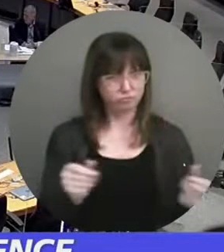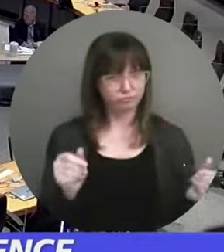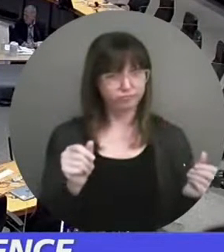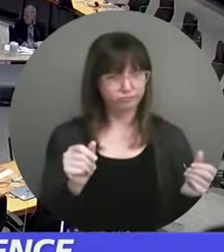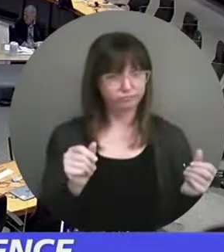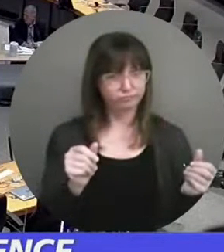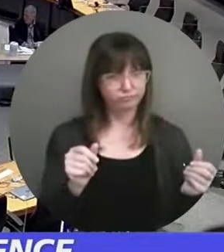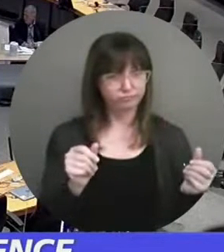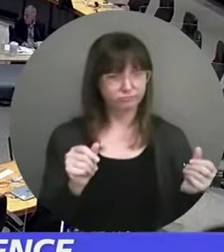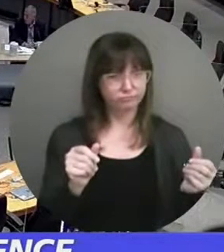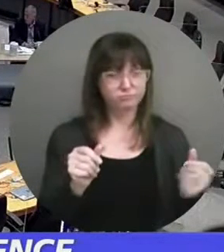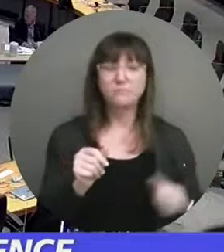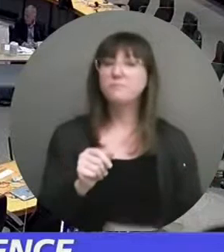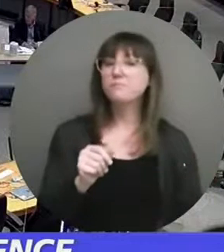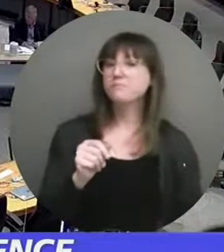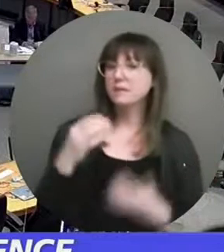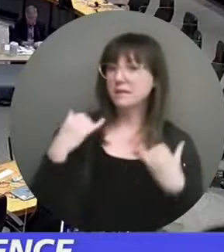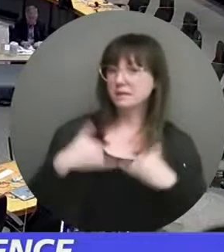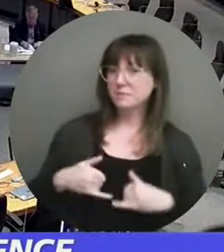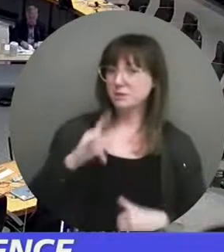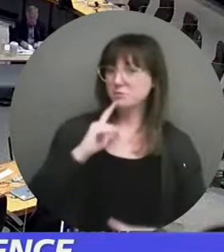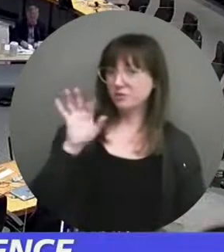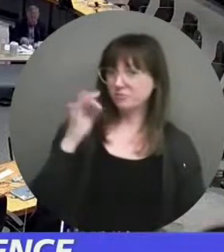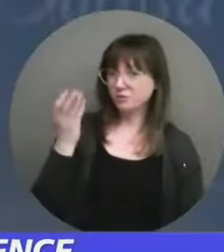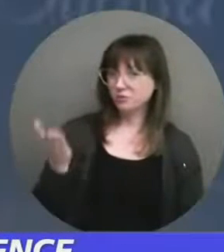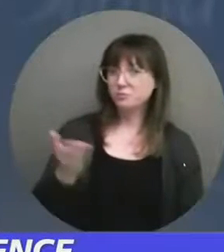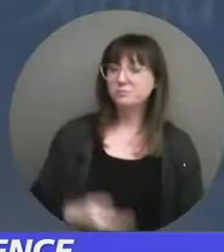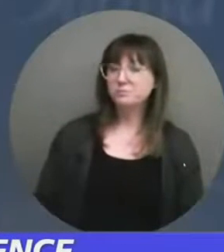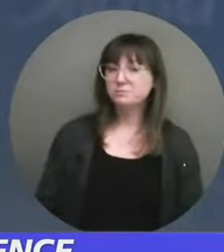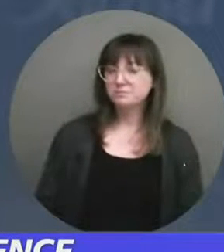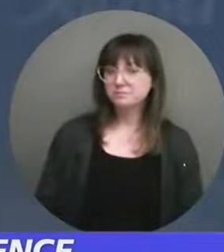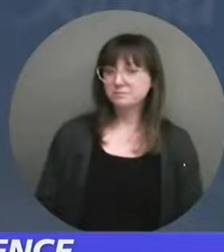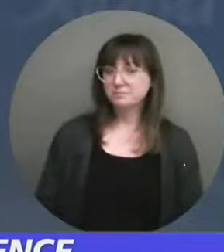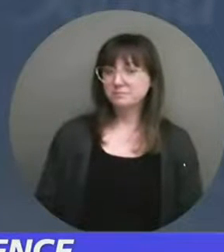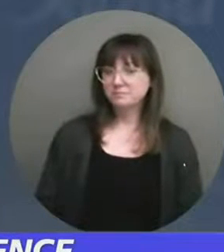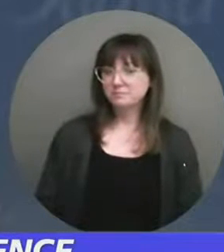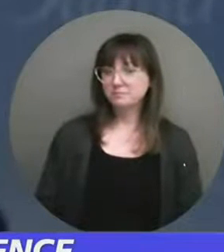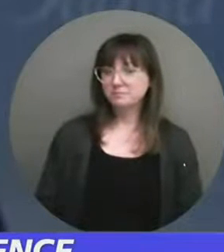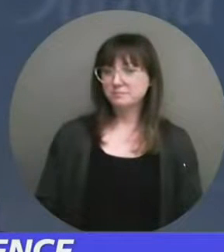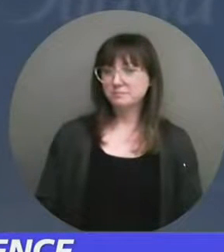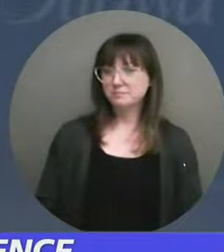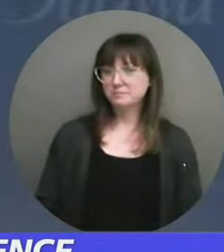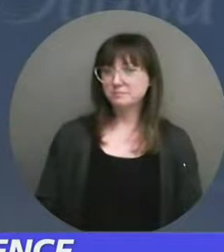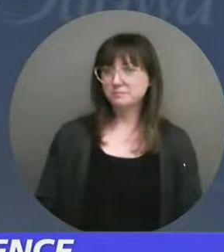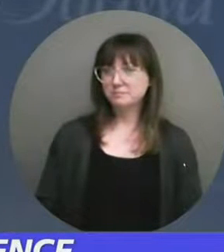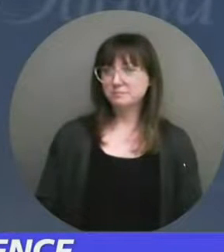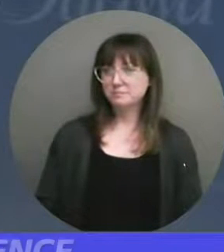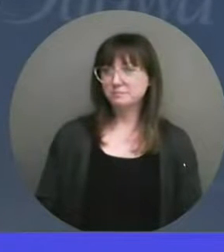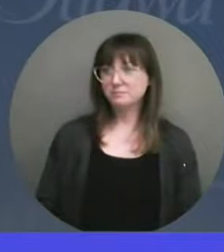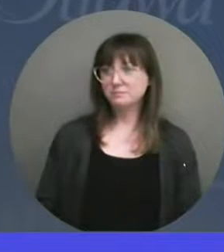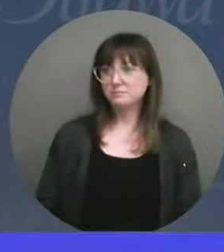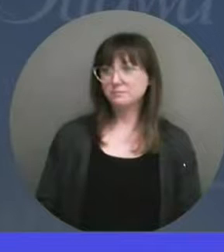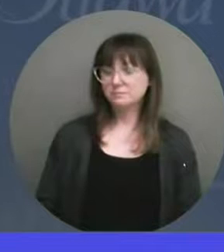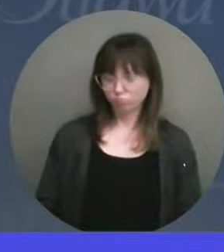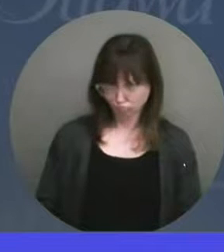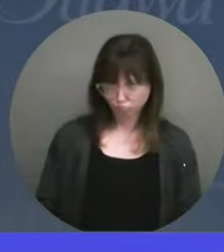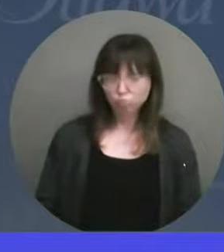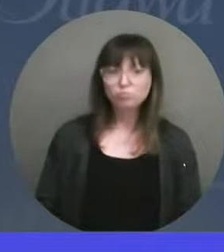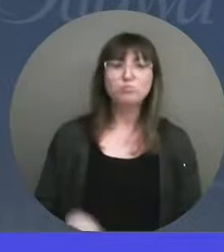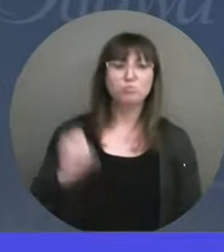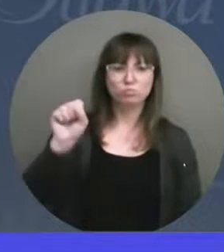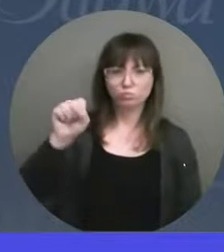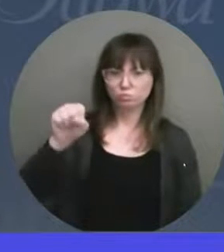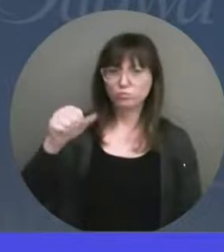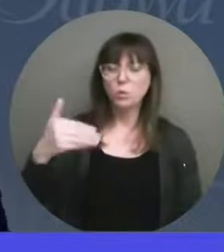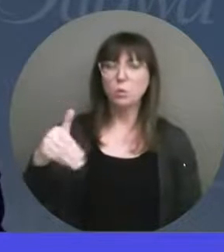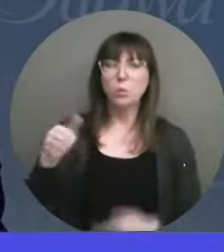moi et les autres municipalités dans la province de l'Ontario, c'est vraiment important. Yes, certainly. It's very important to